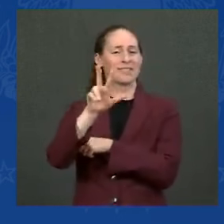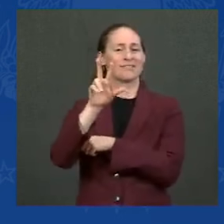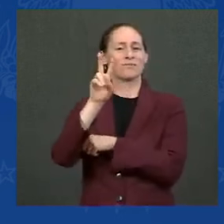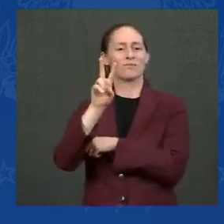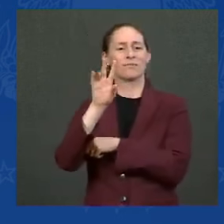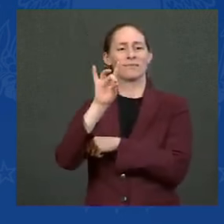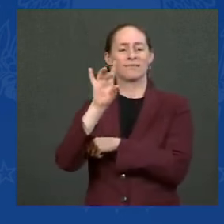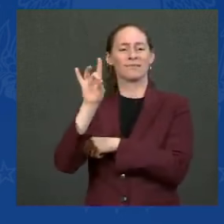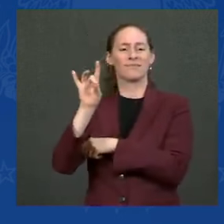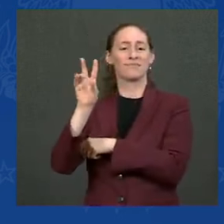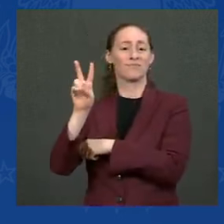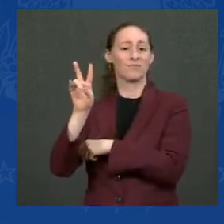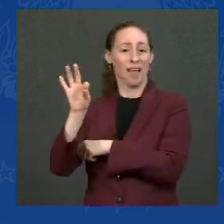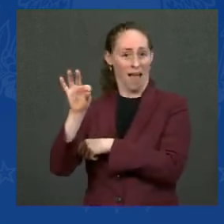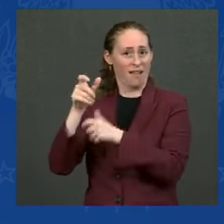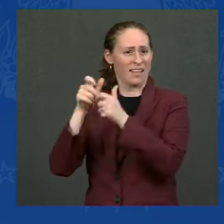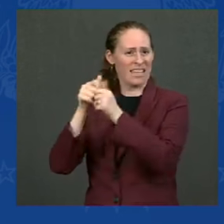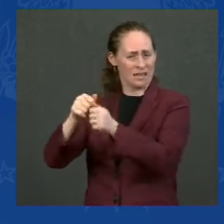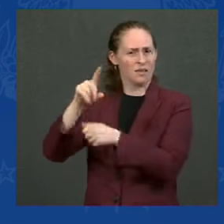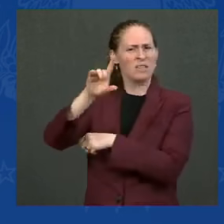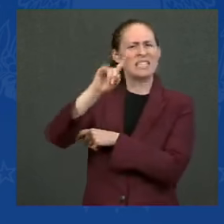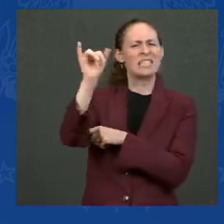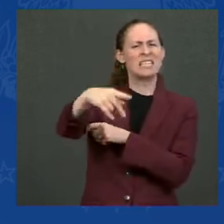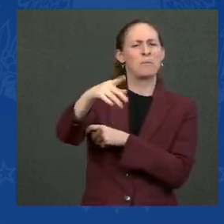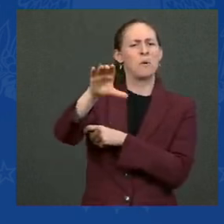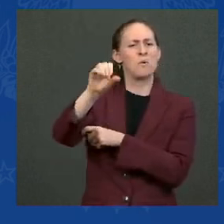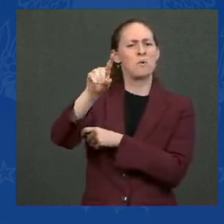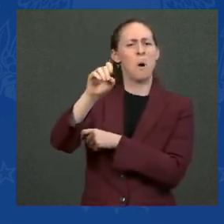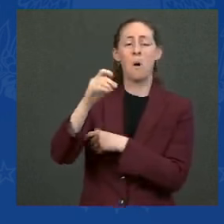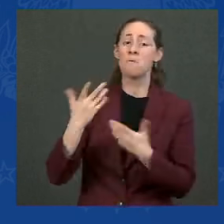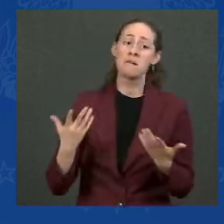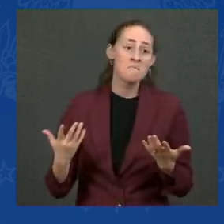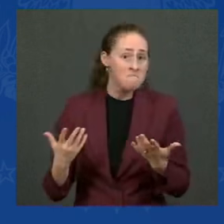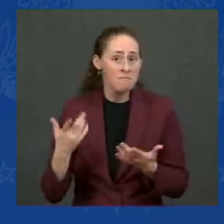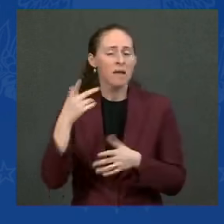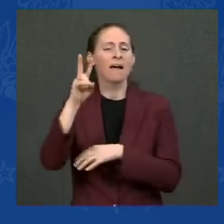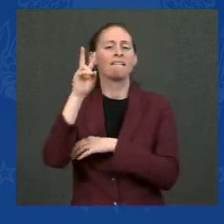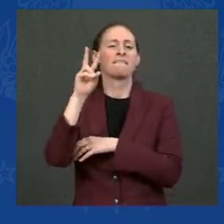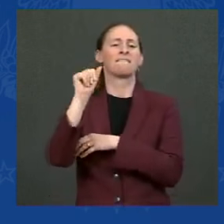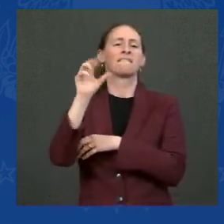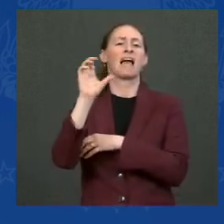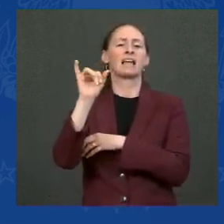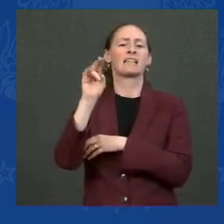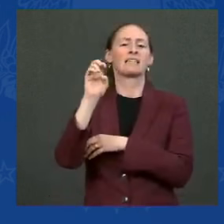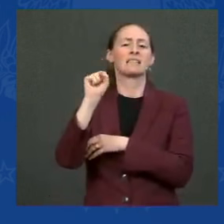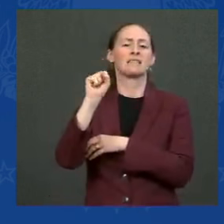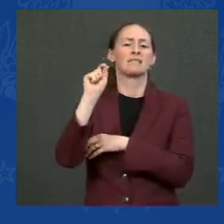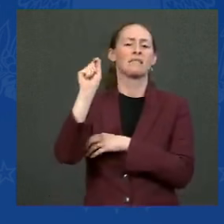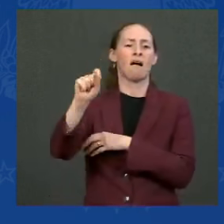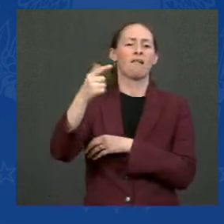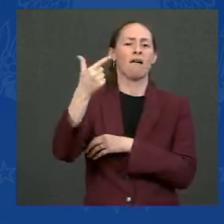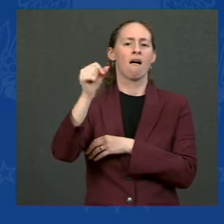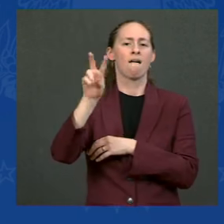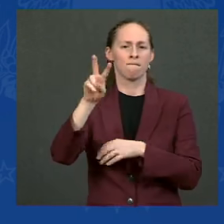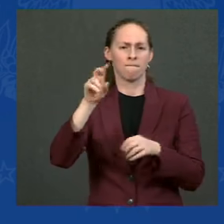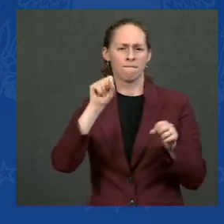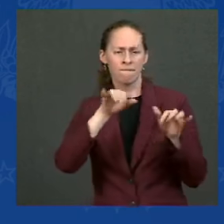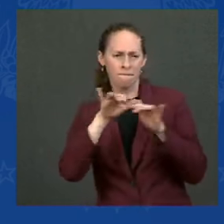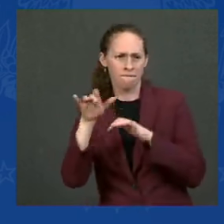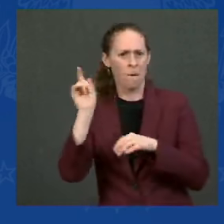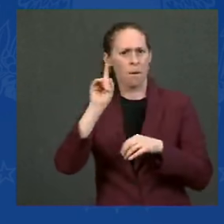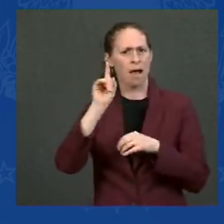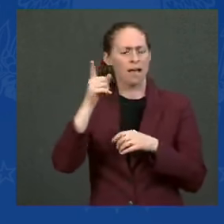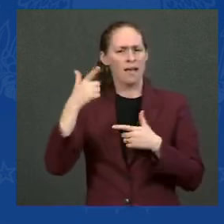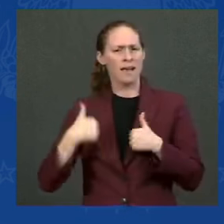438829. Text your zip code there, or visit vaccines.gov to find a vaccination location near you. I promise there's one